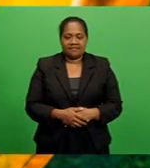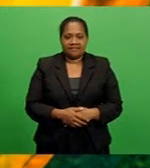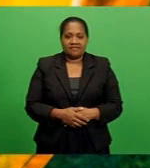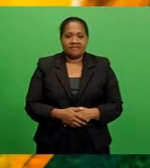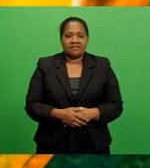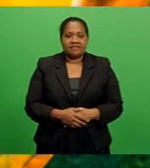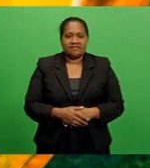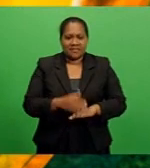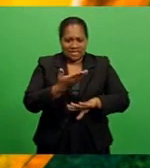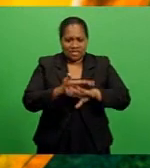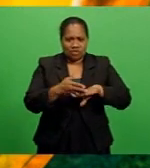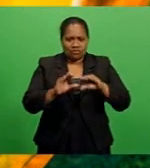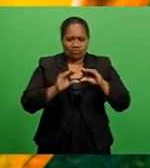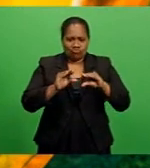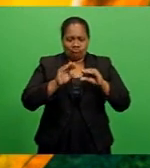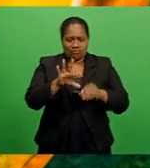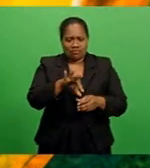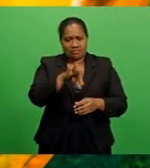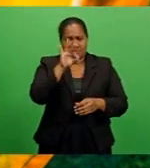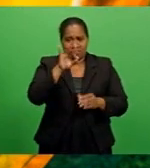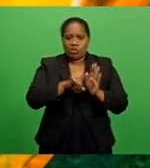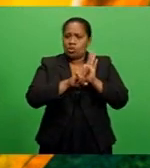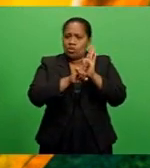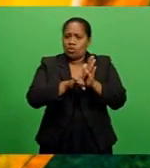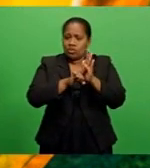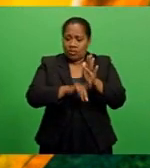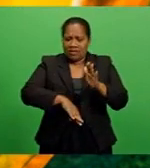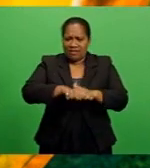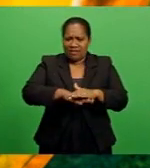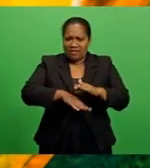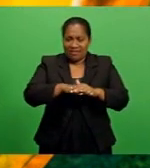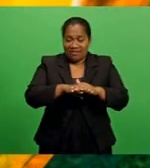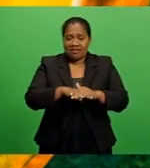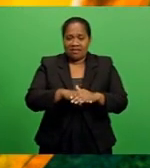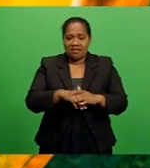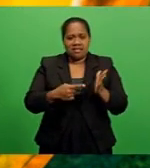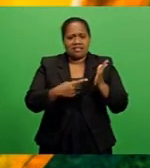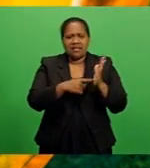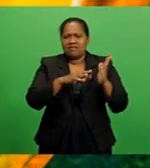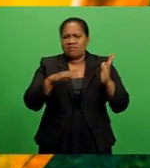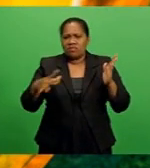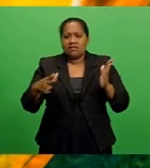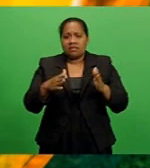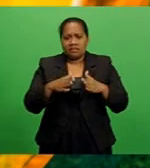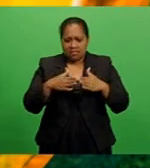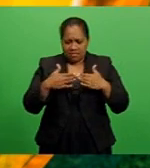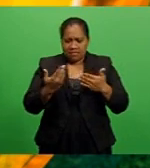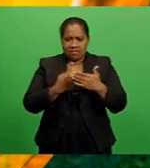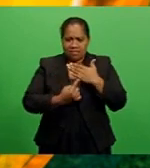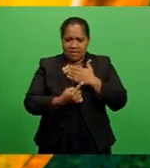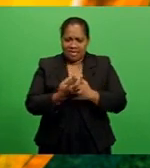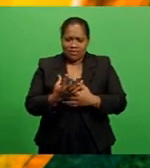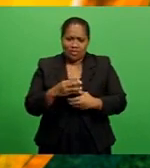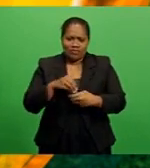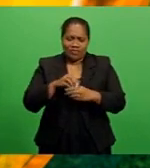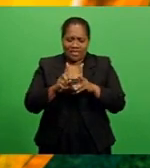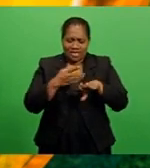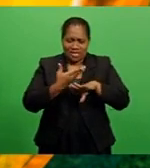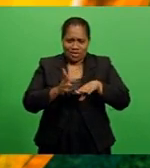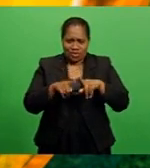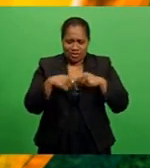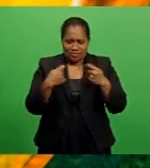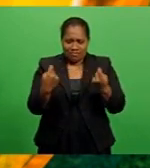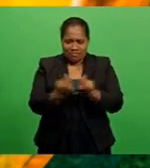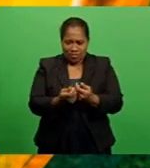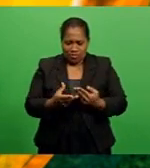Newly appointed Lautoka football coach Tangi Wonolangi is beginning to settle in with his new team. The former national goalkeeper